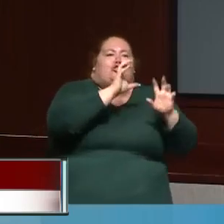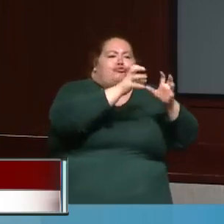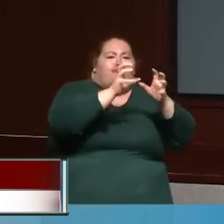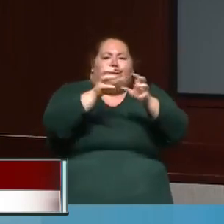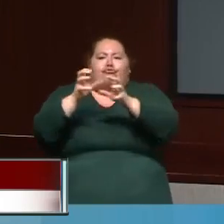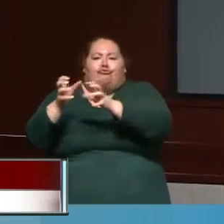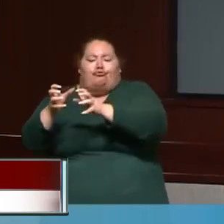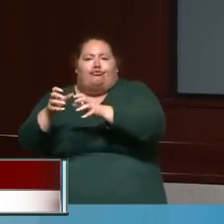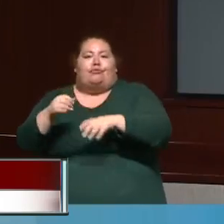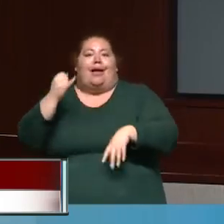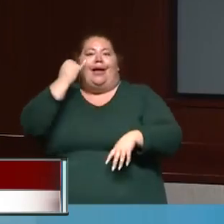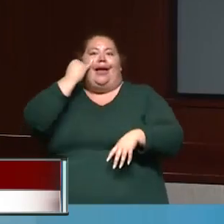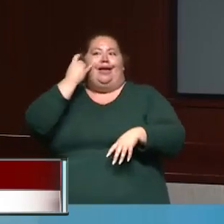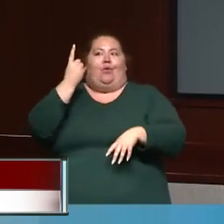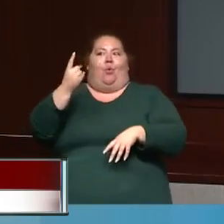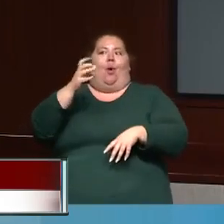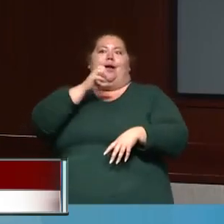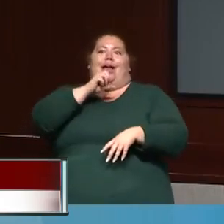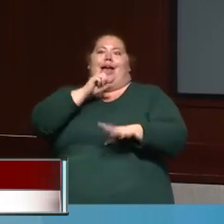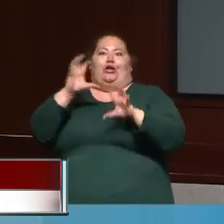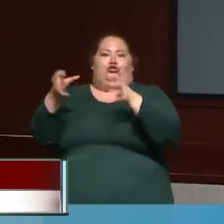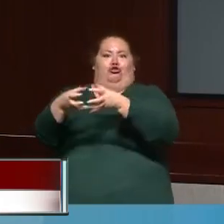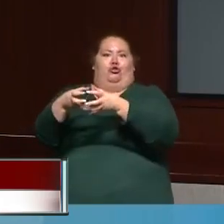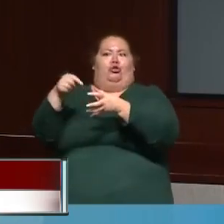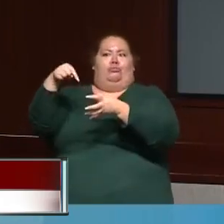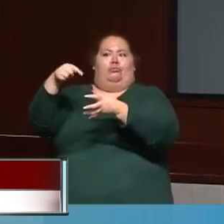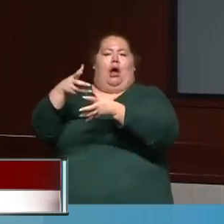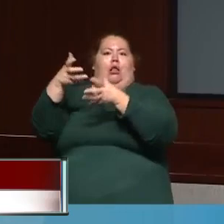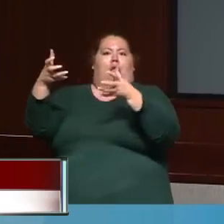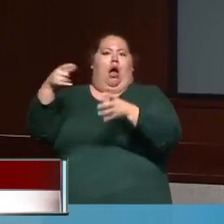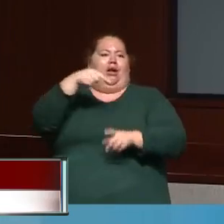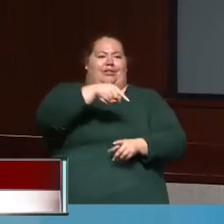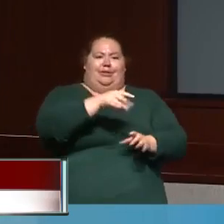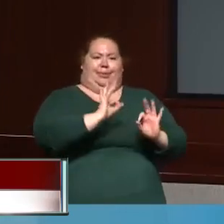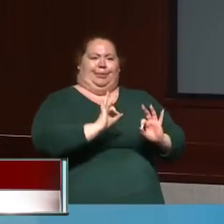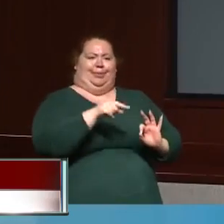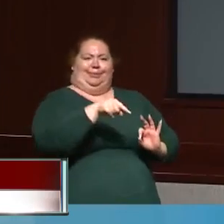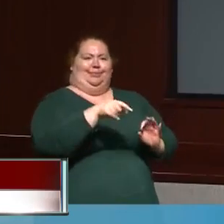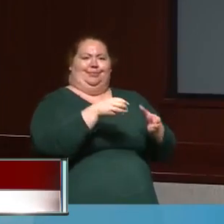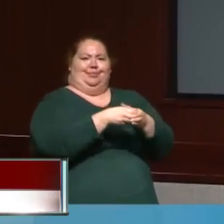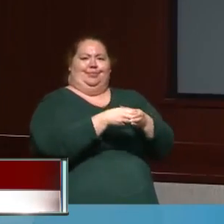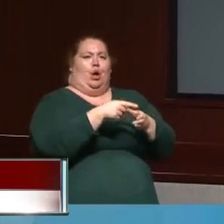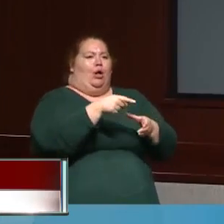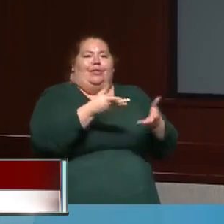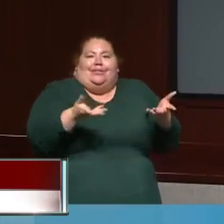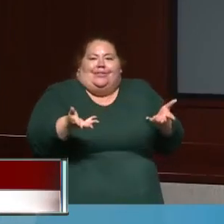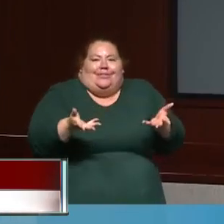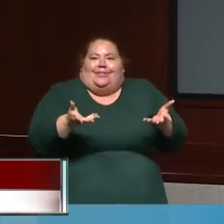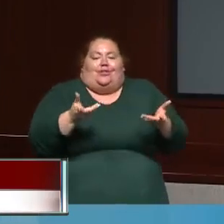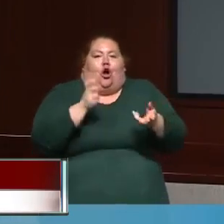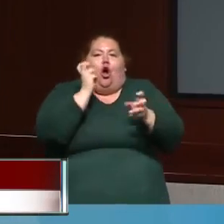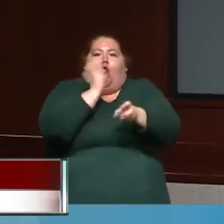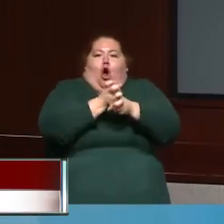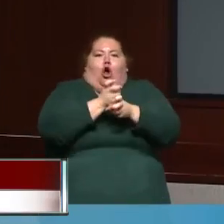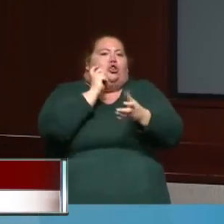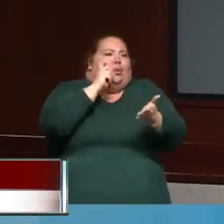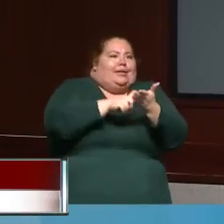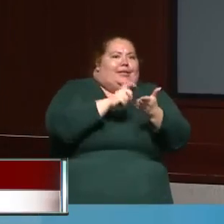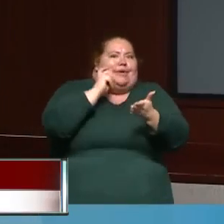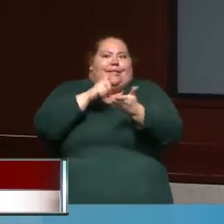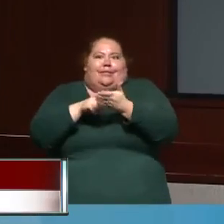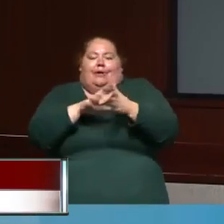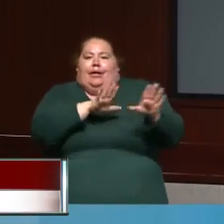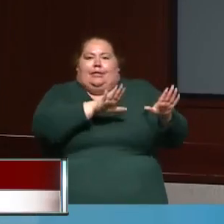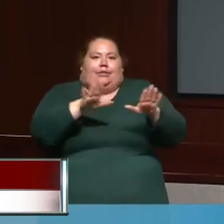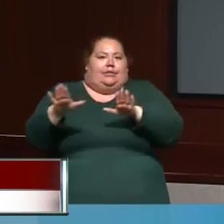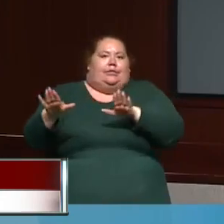makes that one individual person more difficult to identify. If that one individual person is in a smaller age group, then it makes it easier for them to